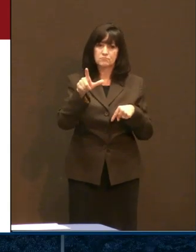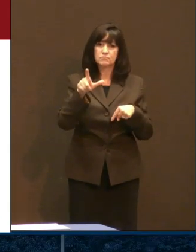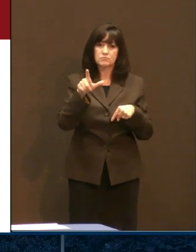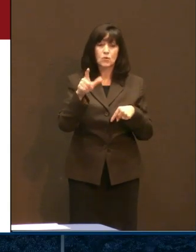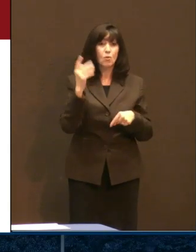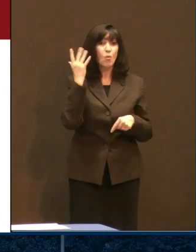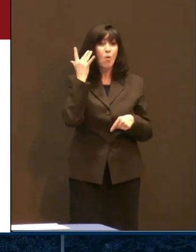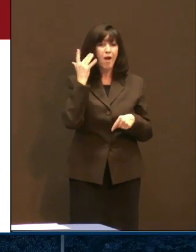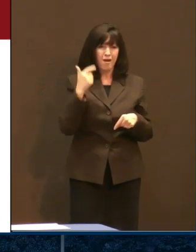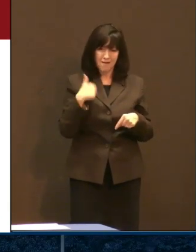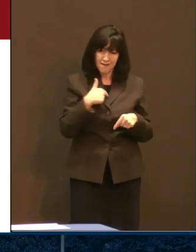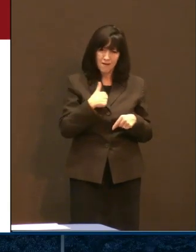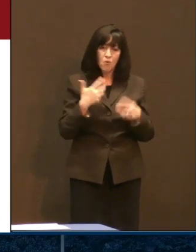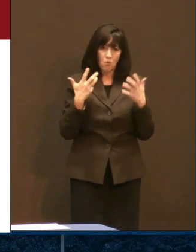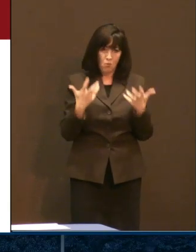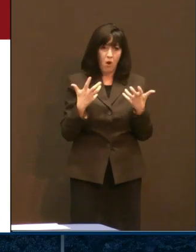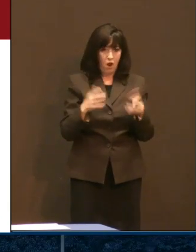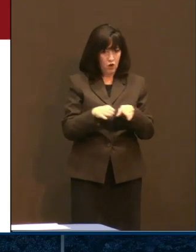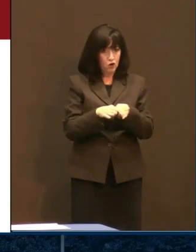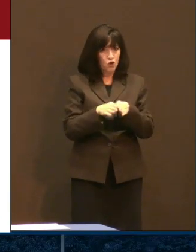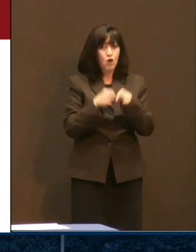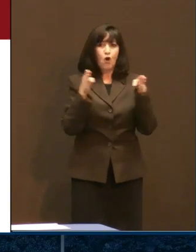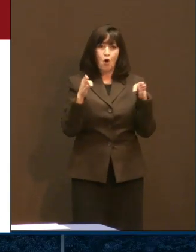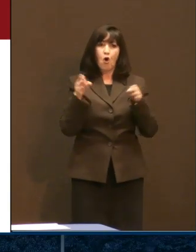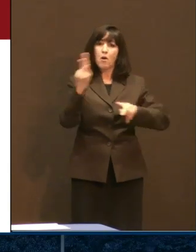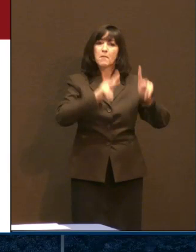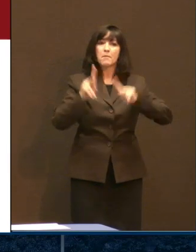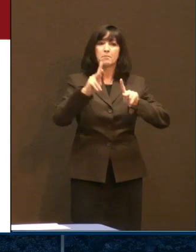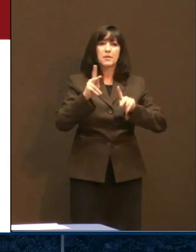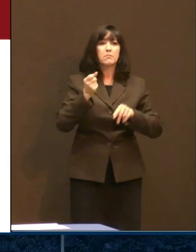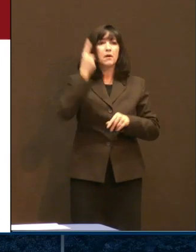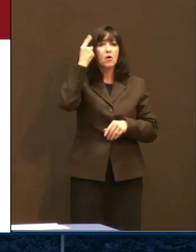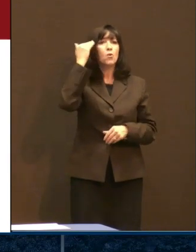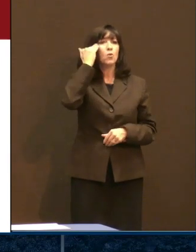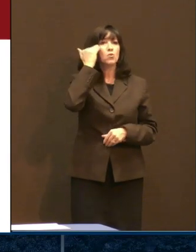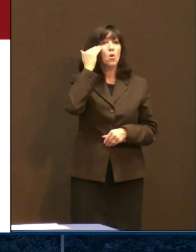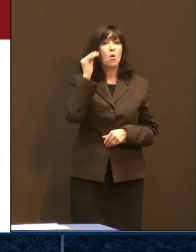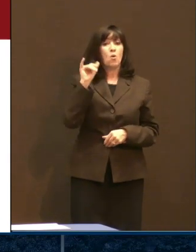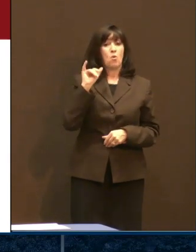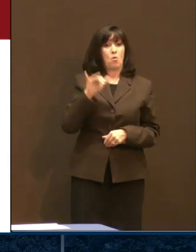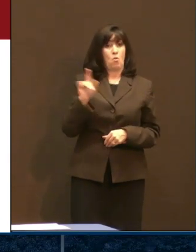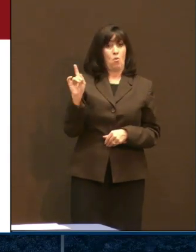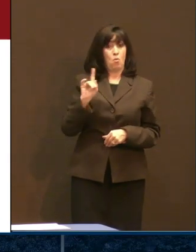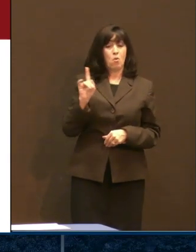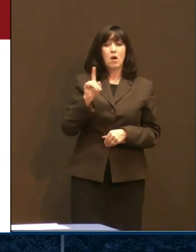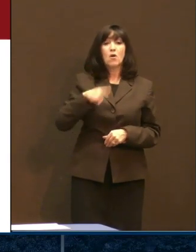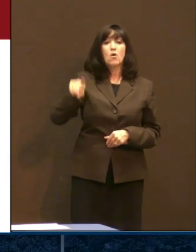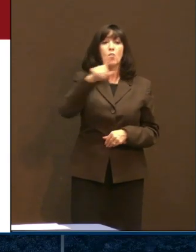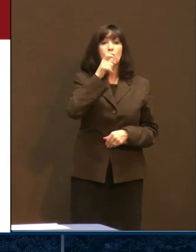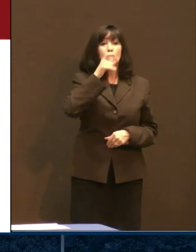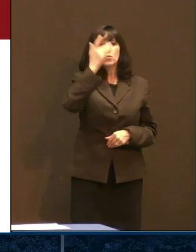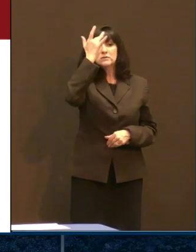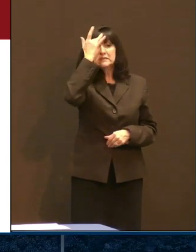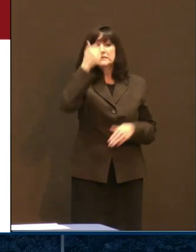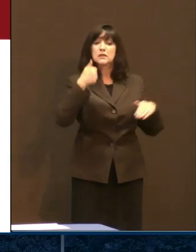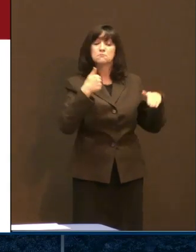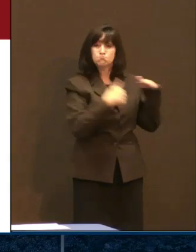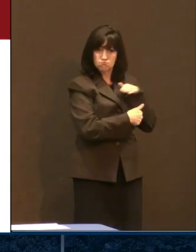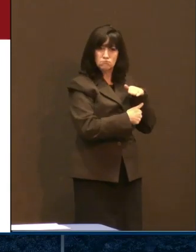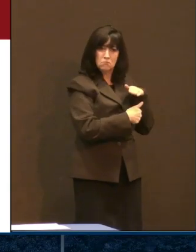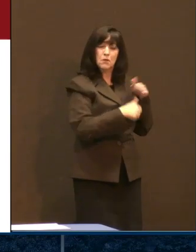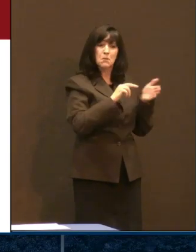reopen the state, we need 2 strategies implemented simultaneously. One is a testing strategy for anybody with